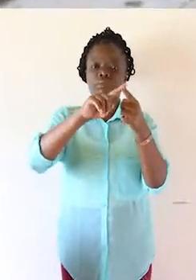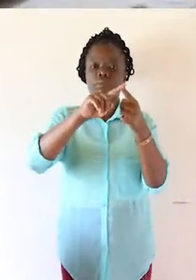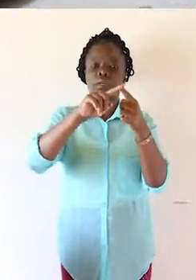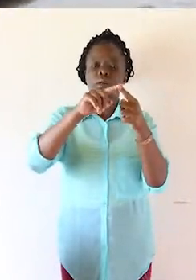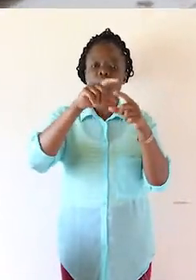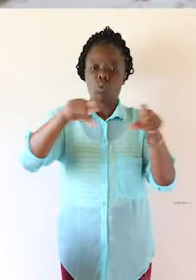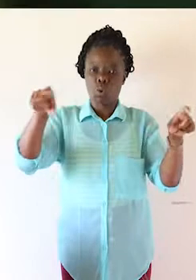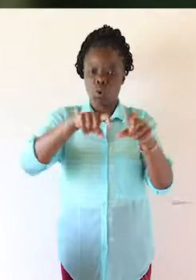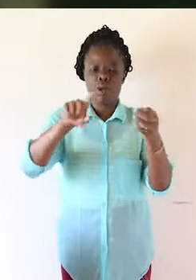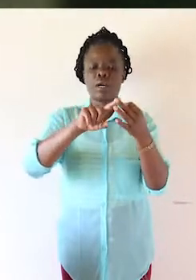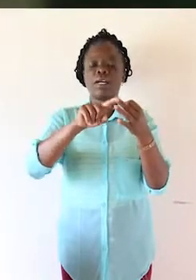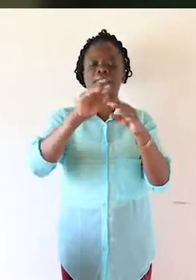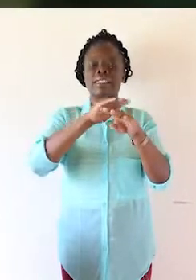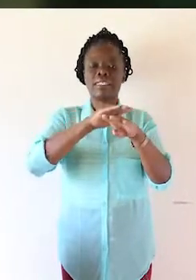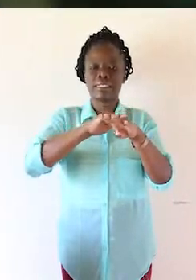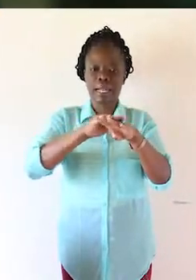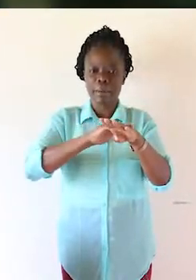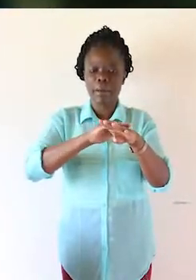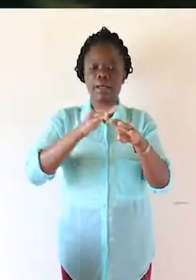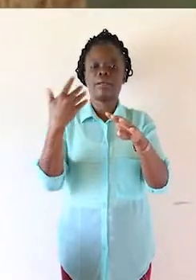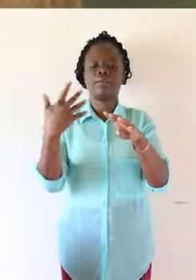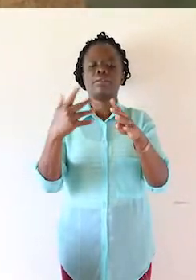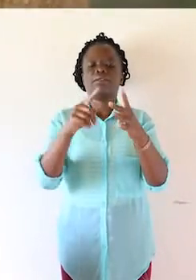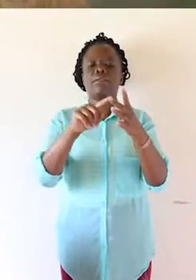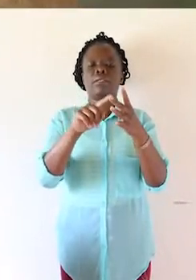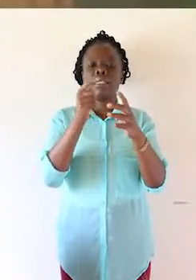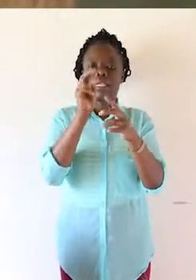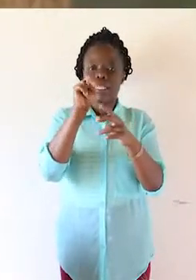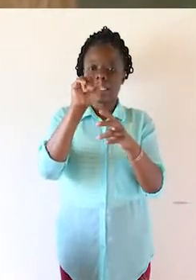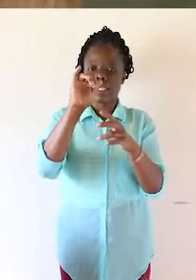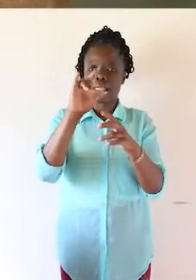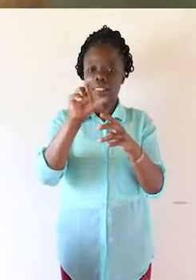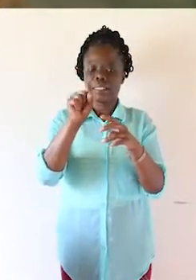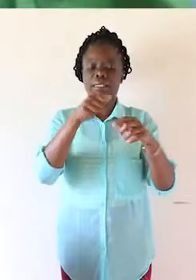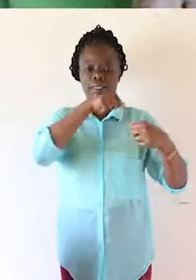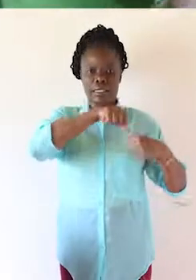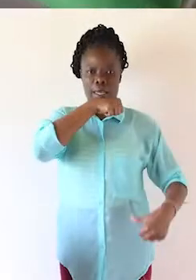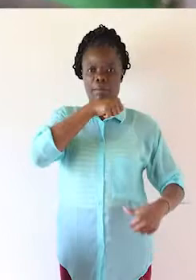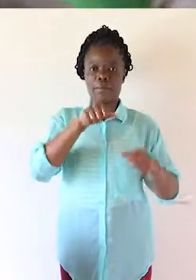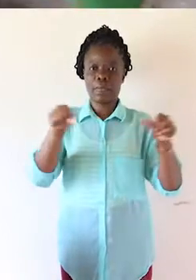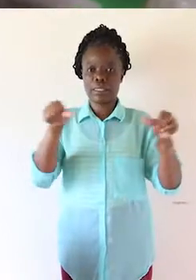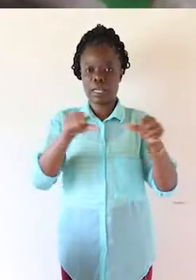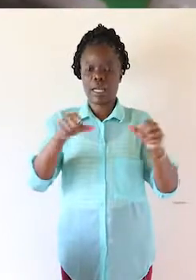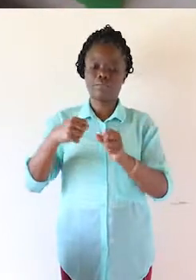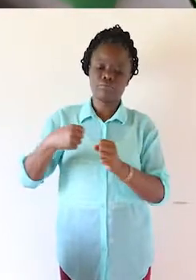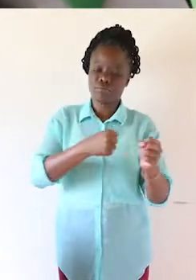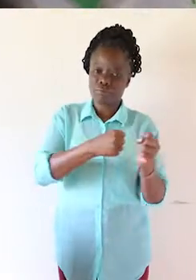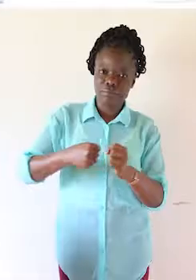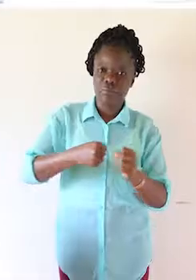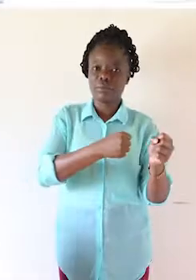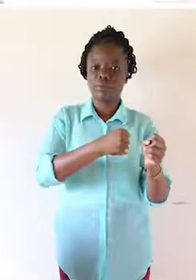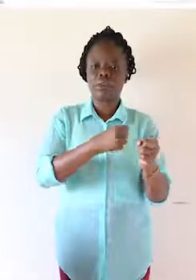include wood, sandpaper, nails, tape measure, jack plane, hand